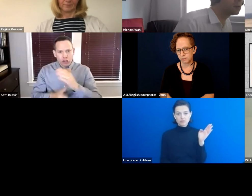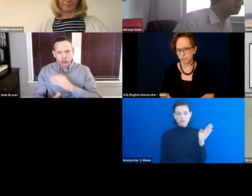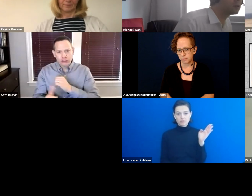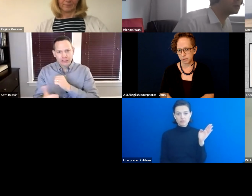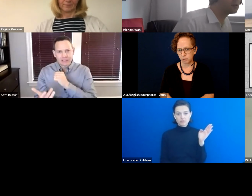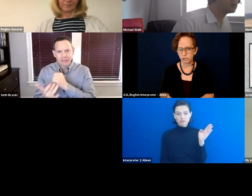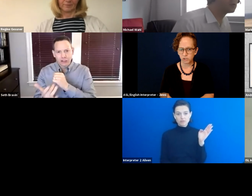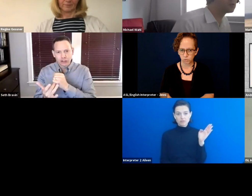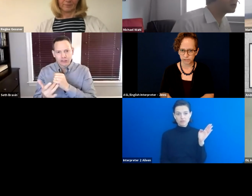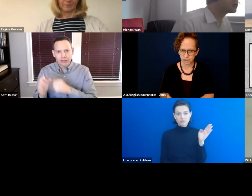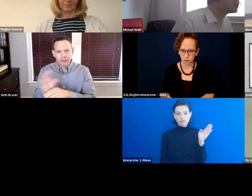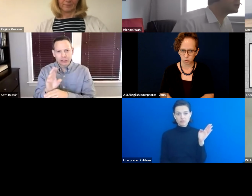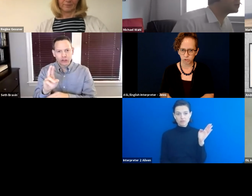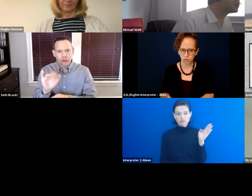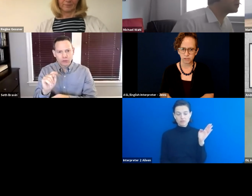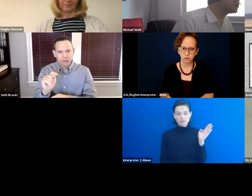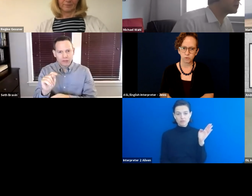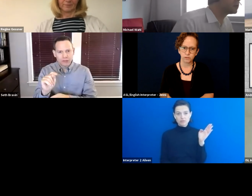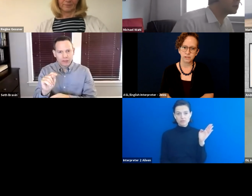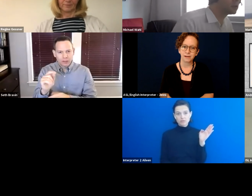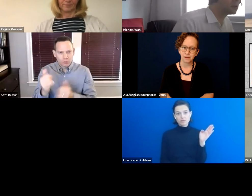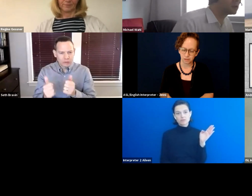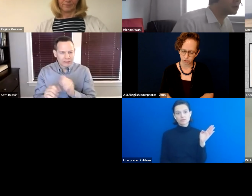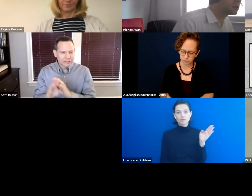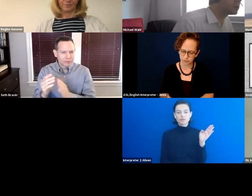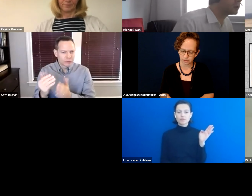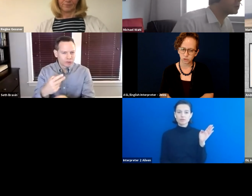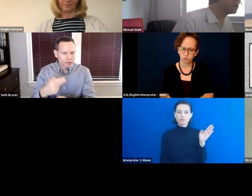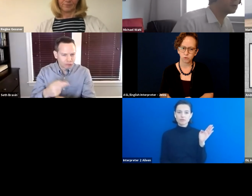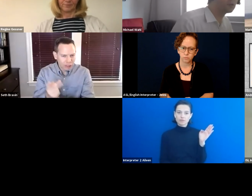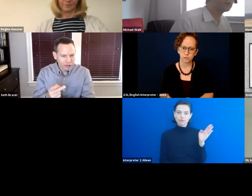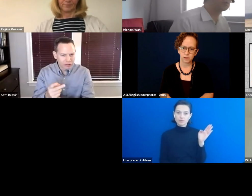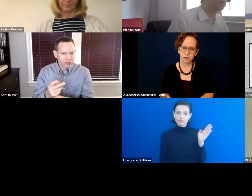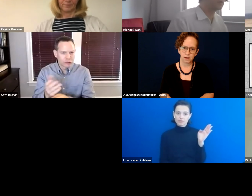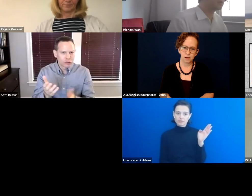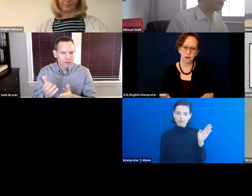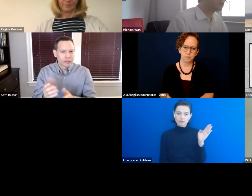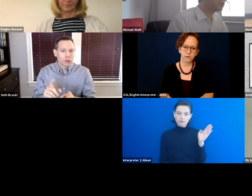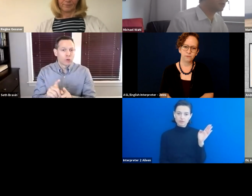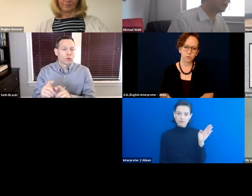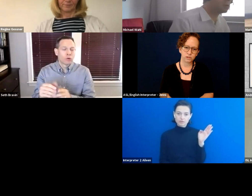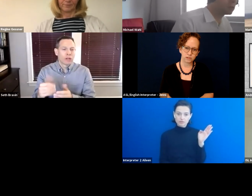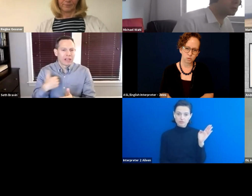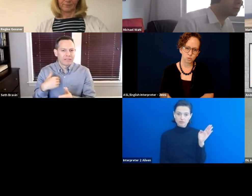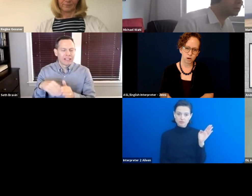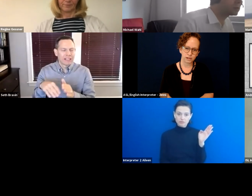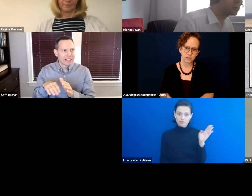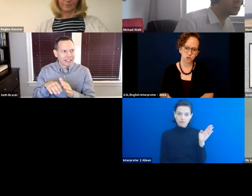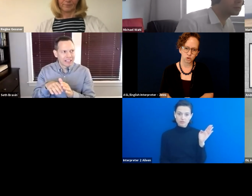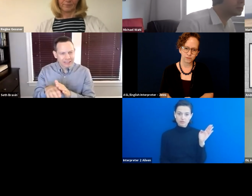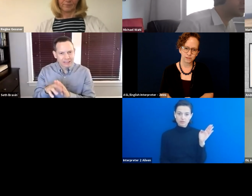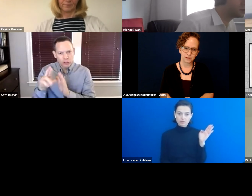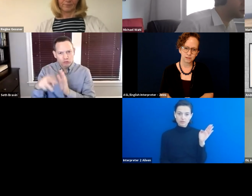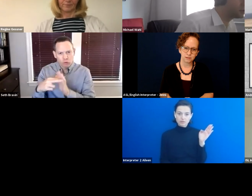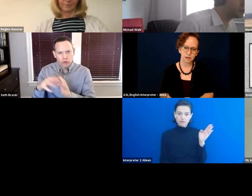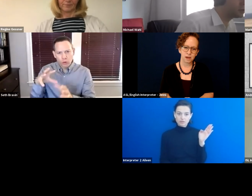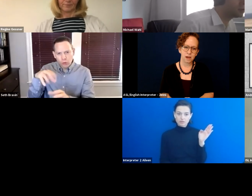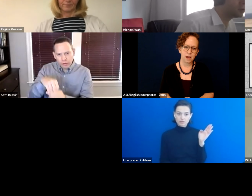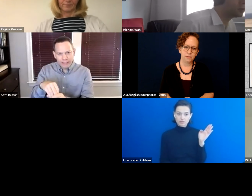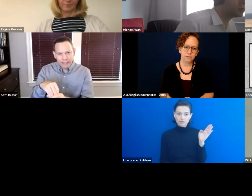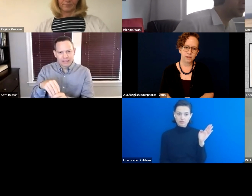the Accessibility Resource Center, which is under the Technology Business Group, that focuses on products and